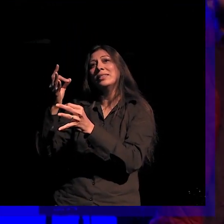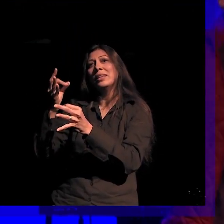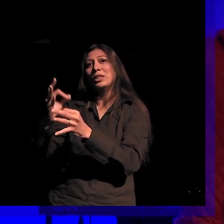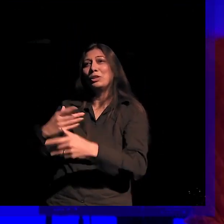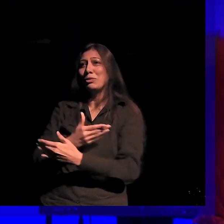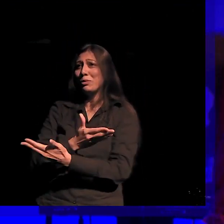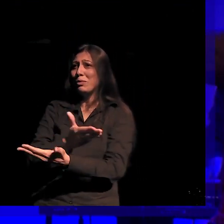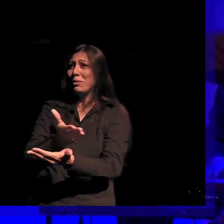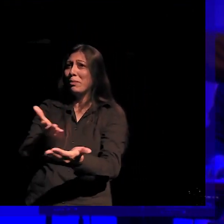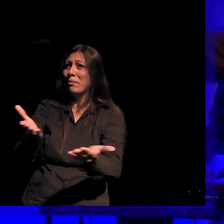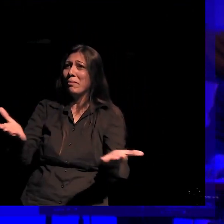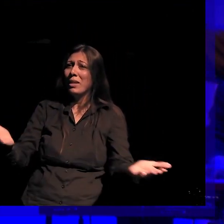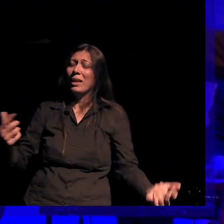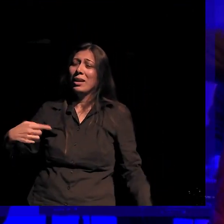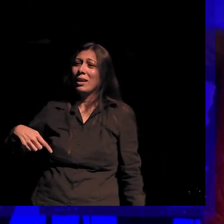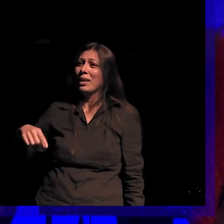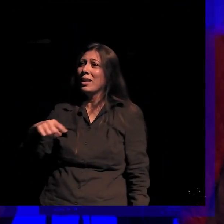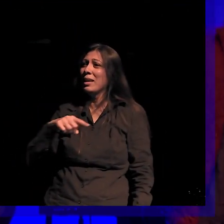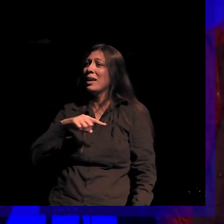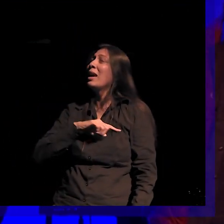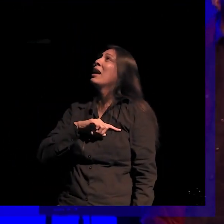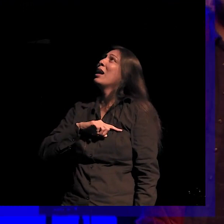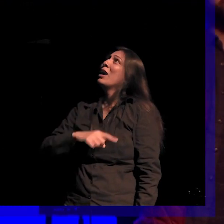faithfulness to me.